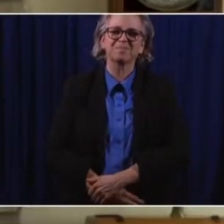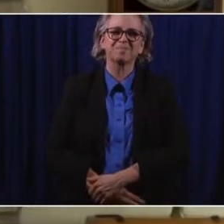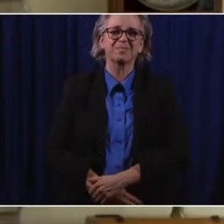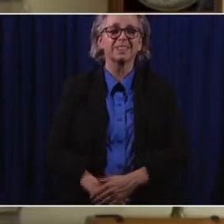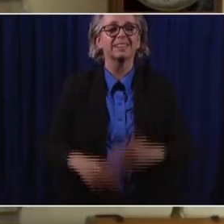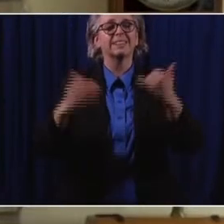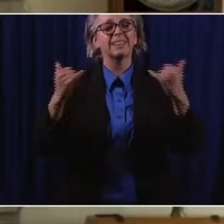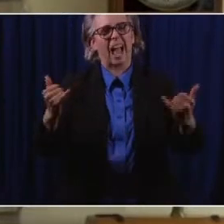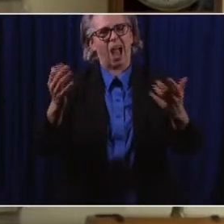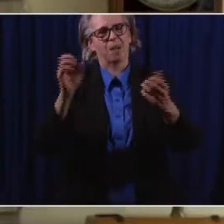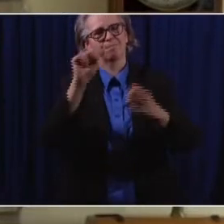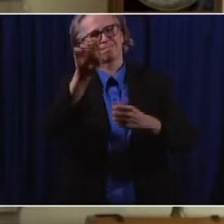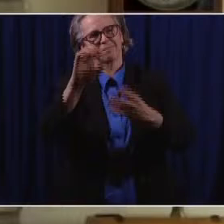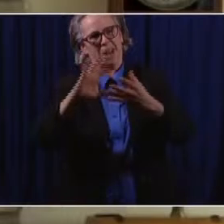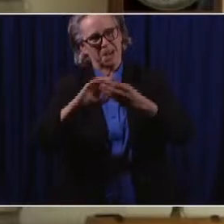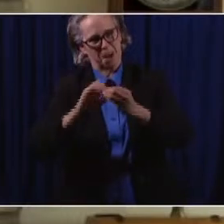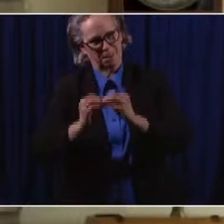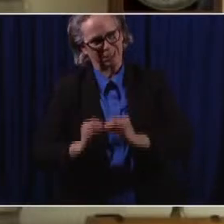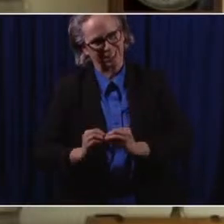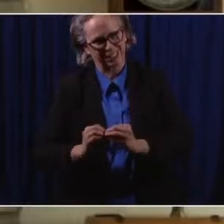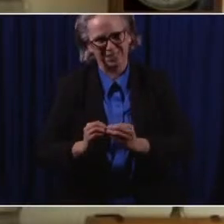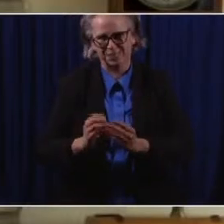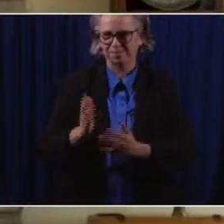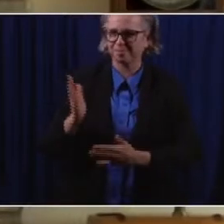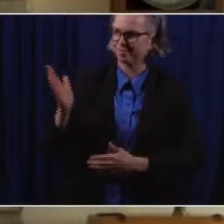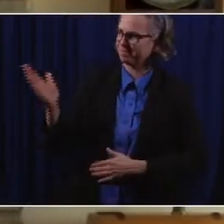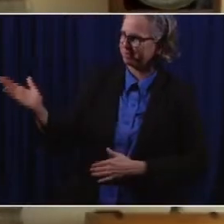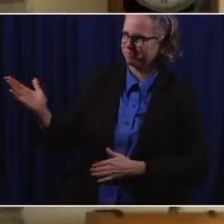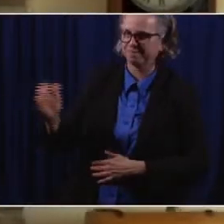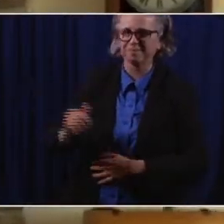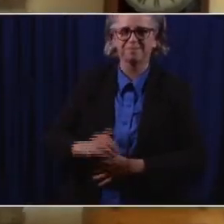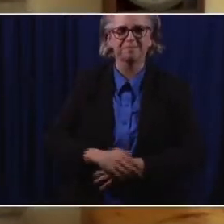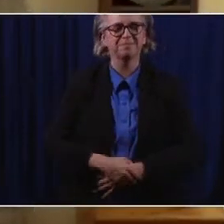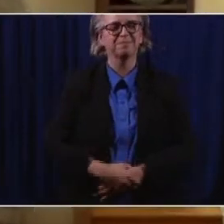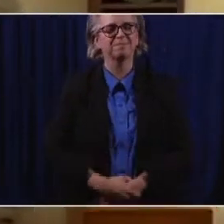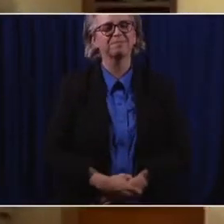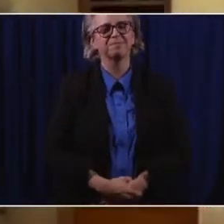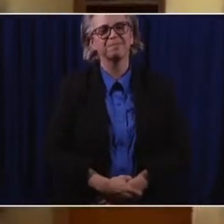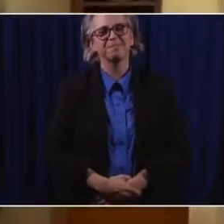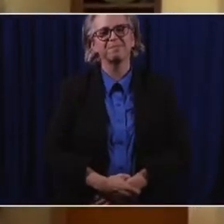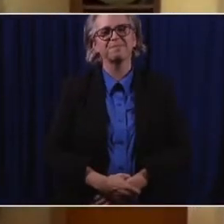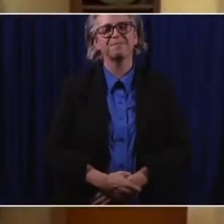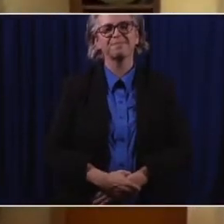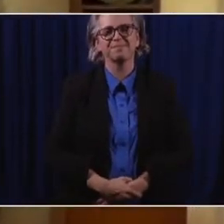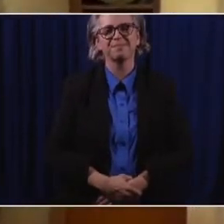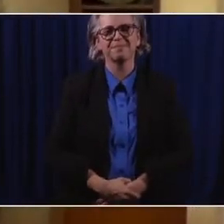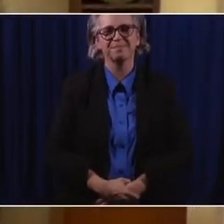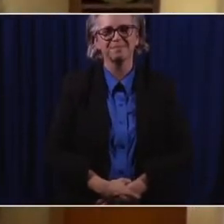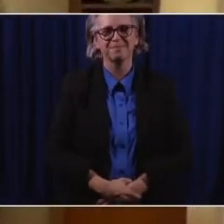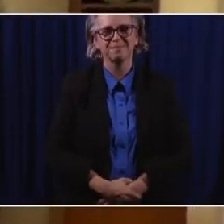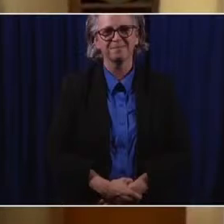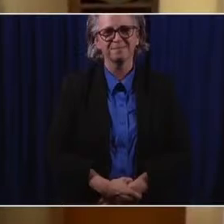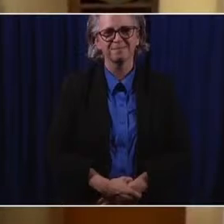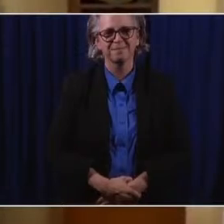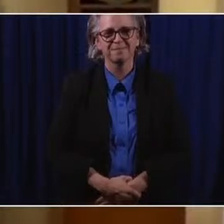slides. We'll start off with our general slide.